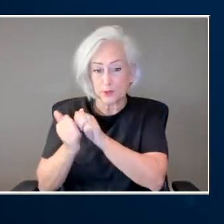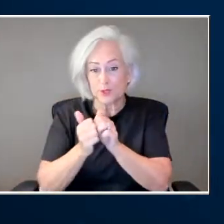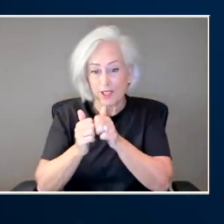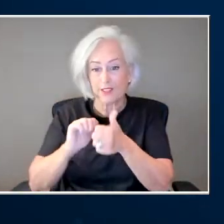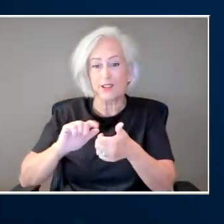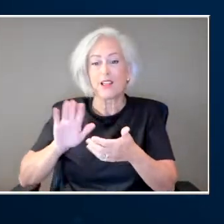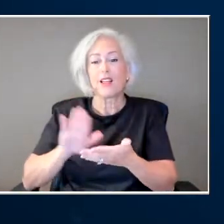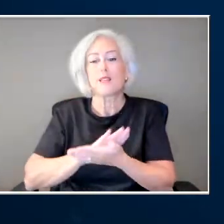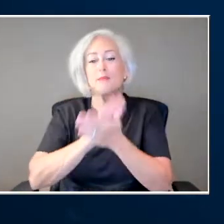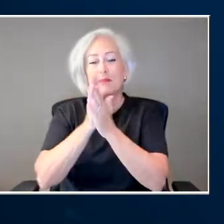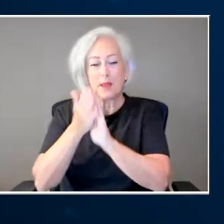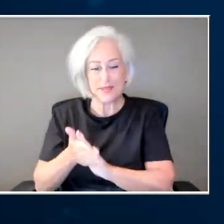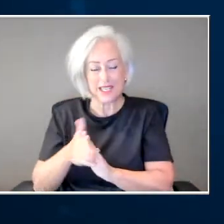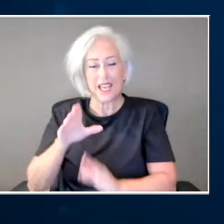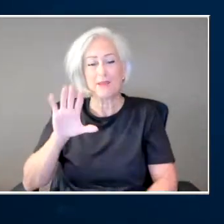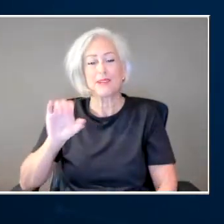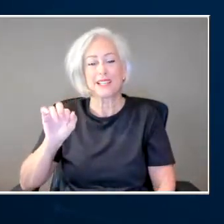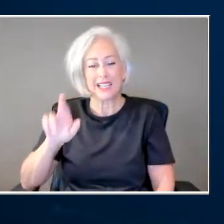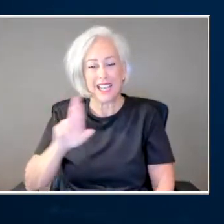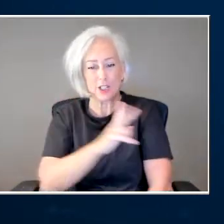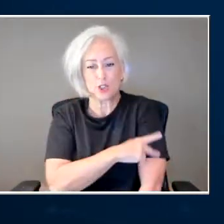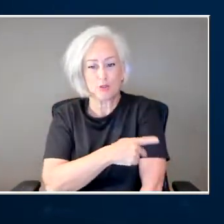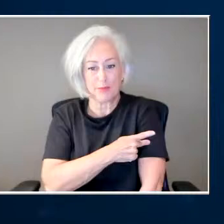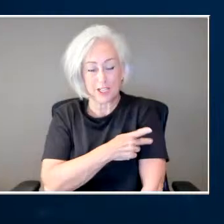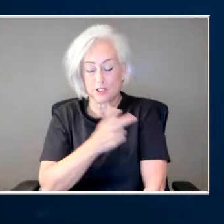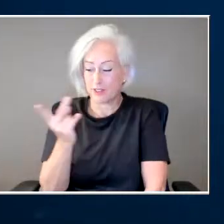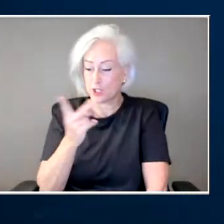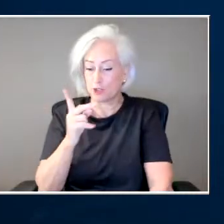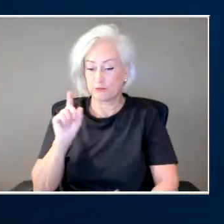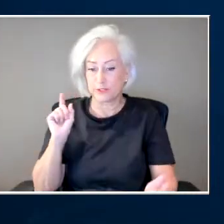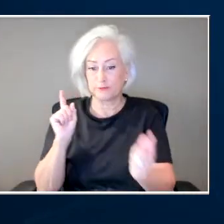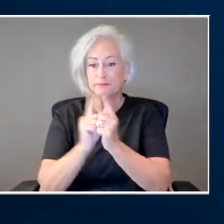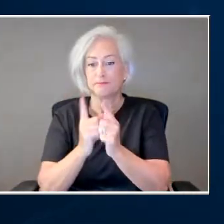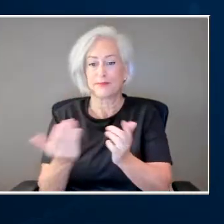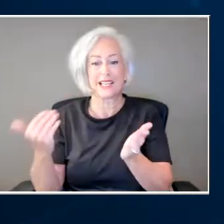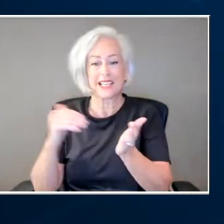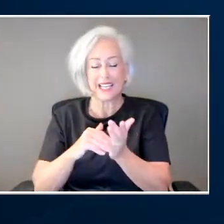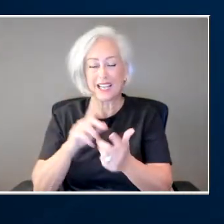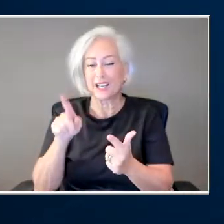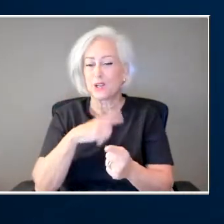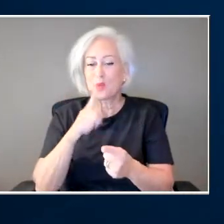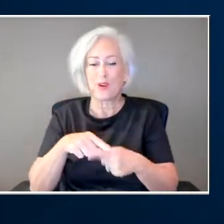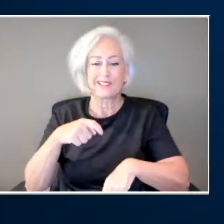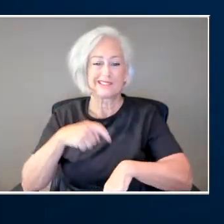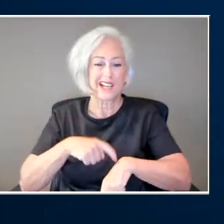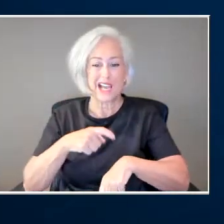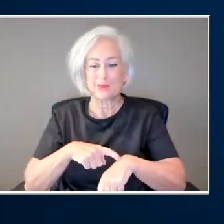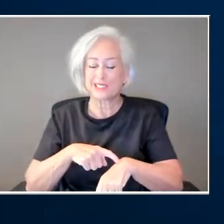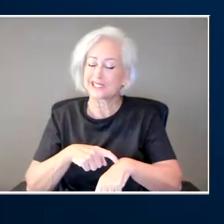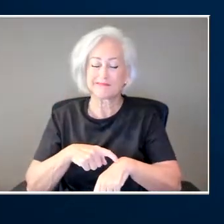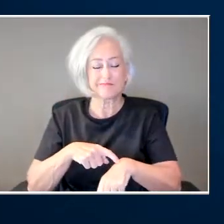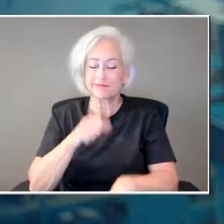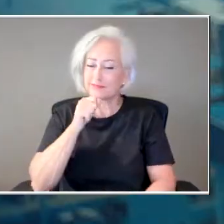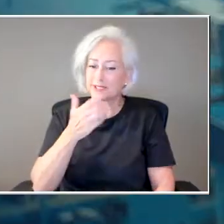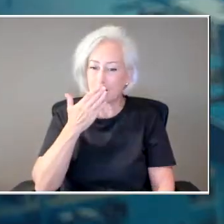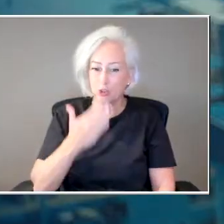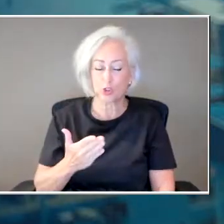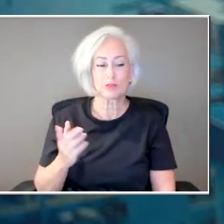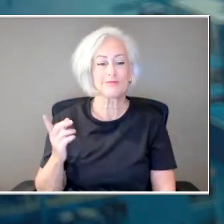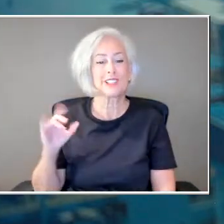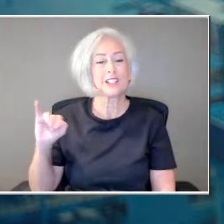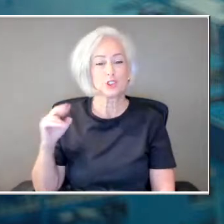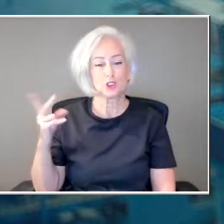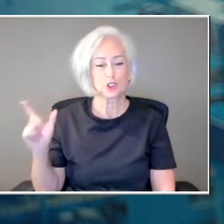reunited during a time when things aren't so great? Yeah, Jill and I were very good friends all